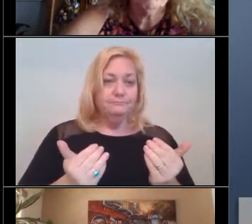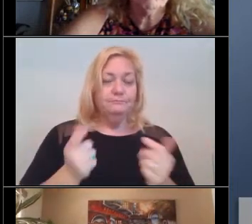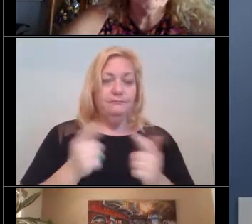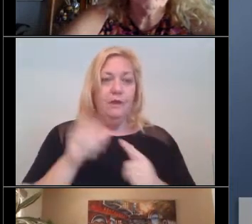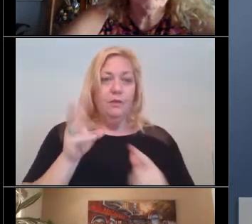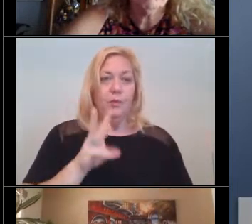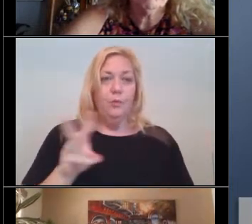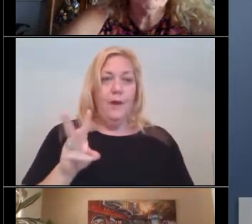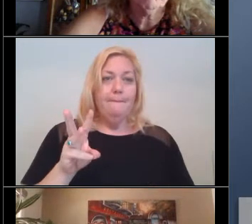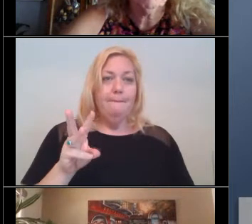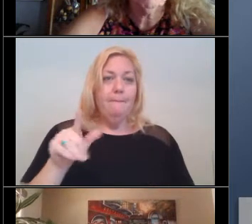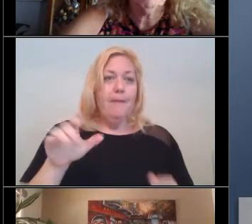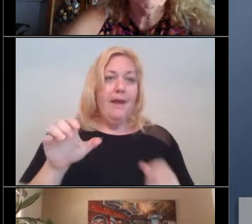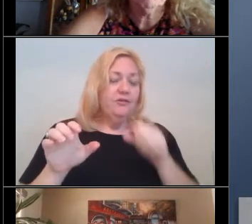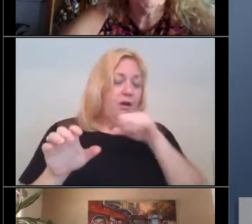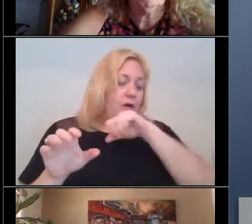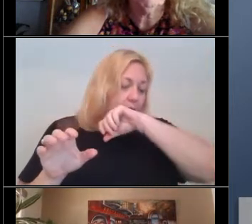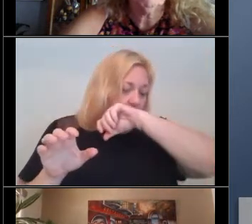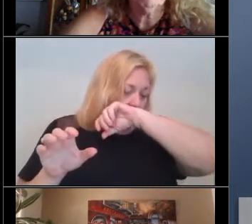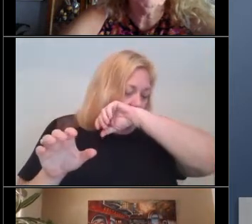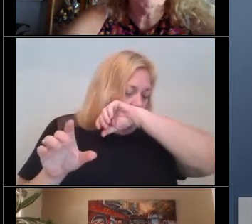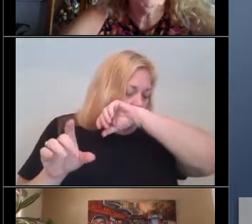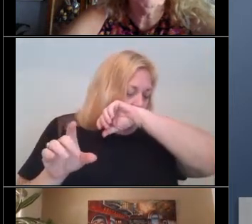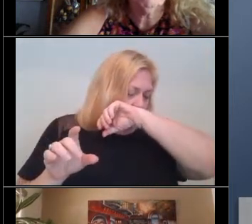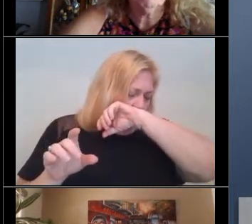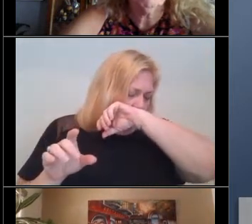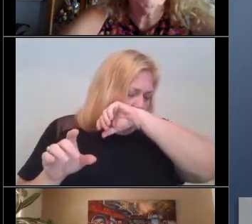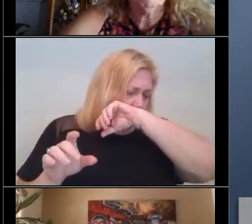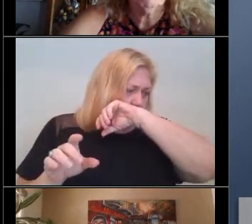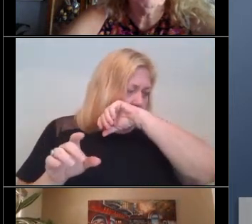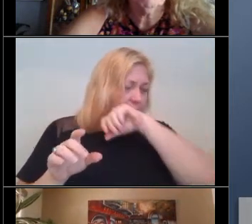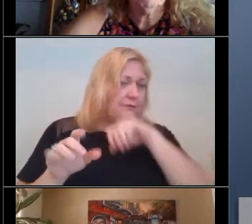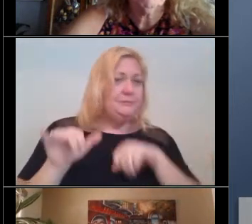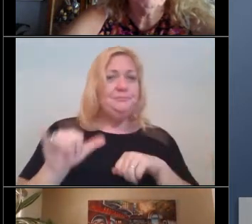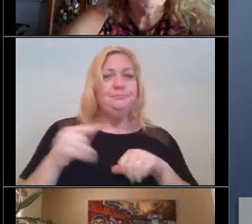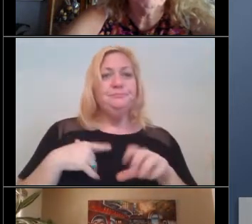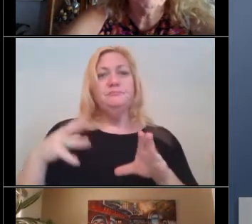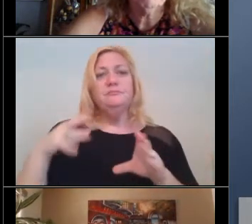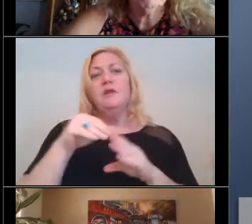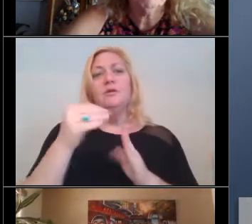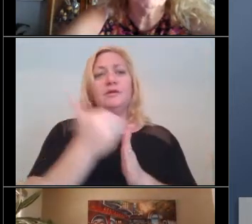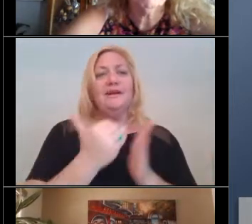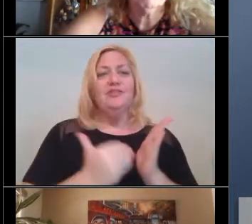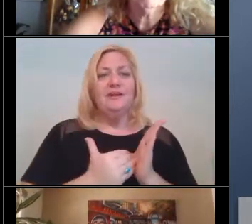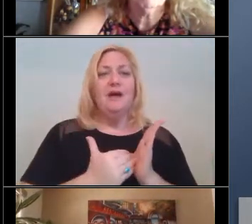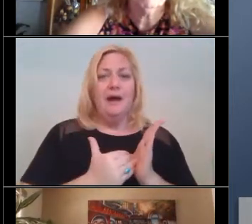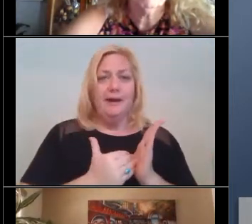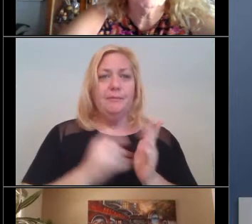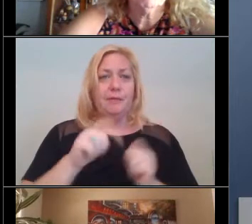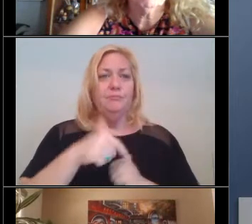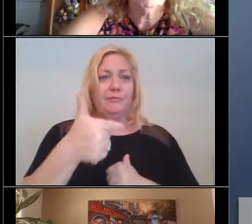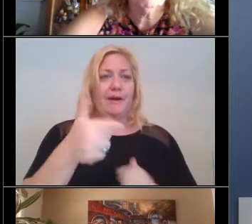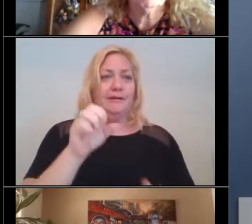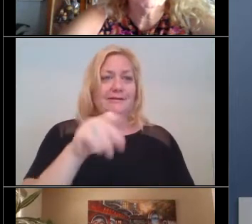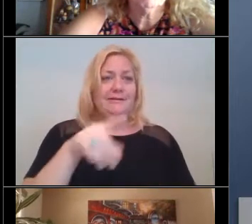And with that, I'll conclude the agenda item and turn it back to Sequoia. Thank you.